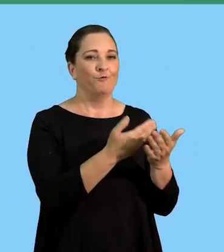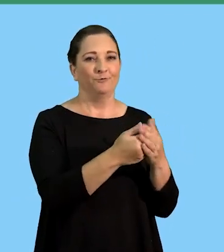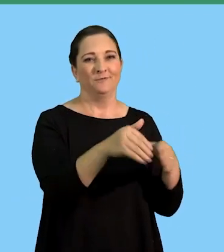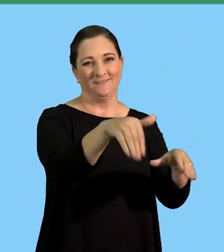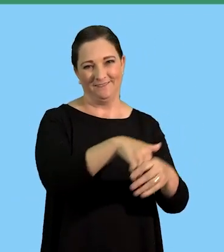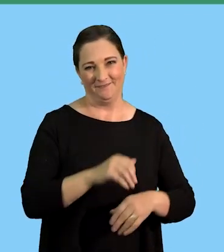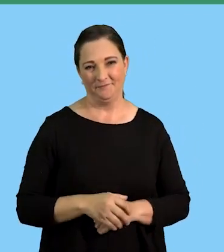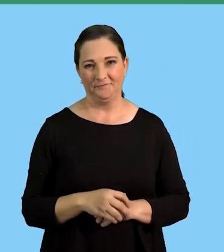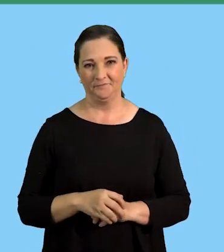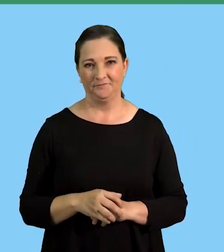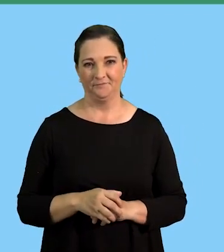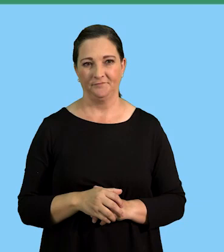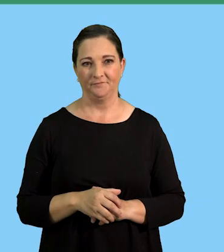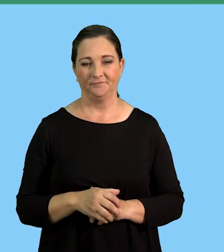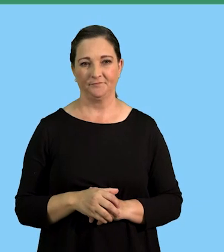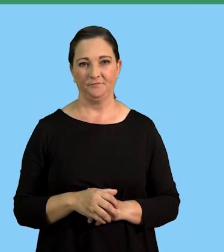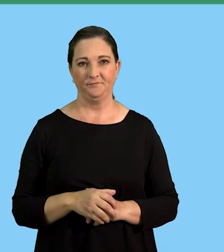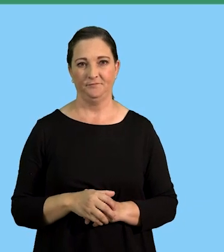leadership style.